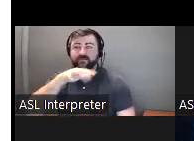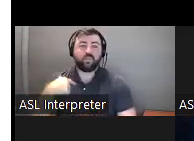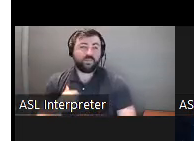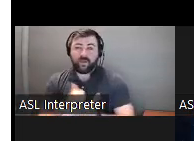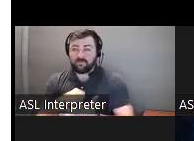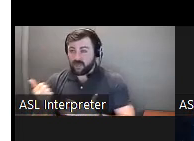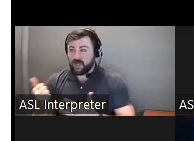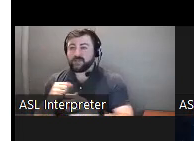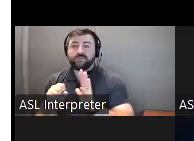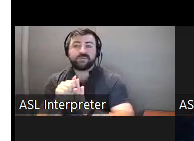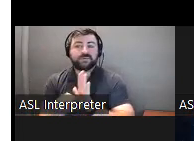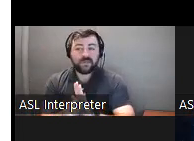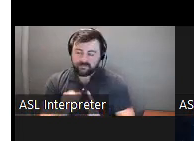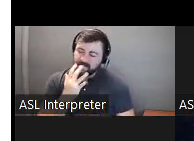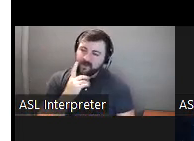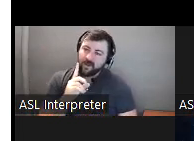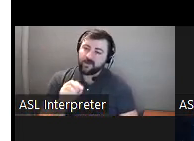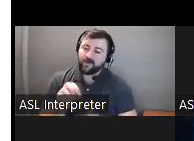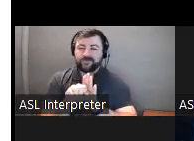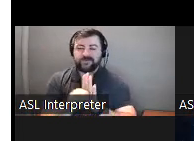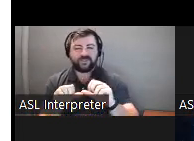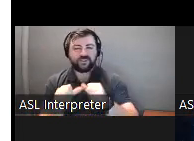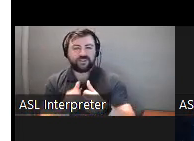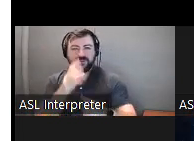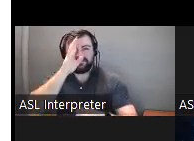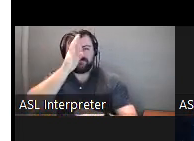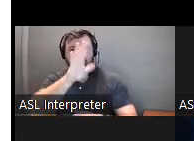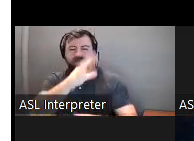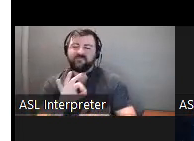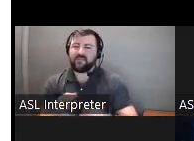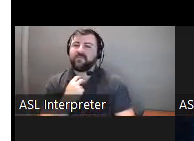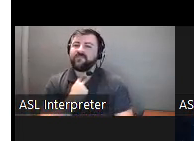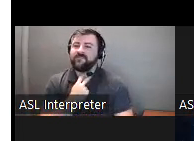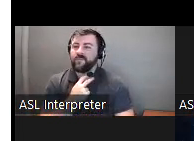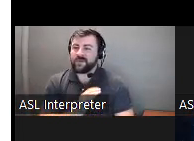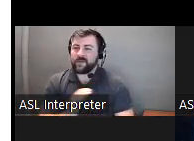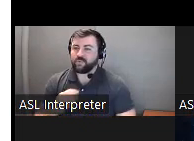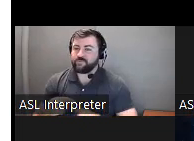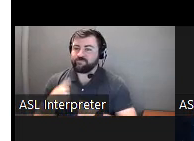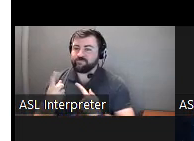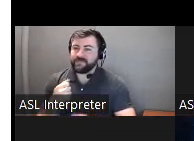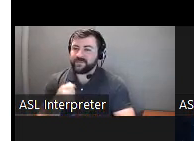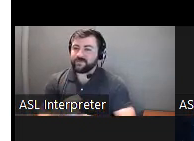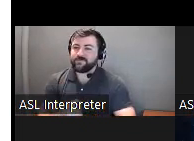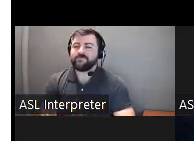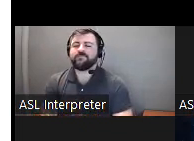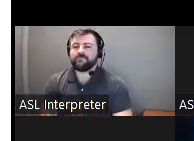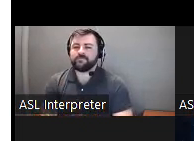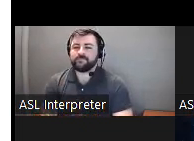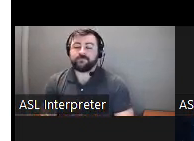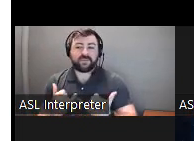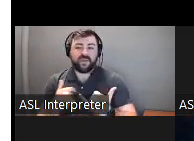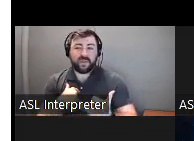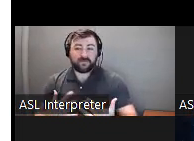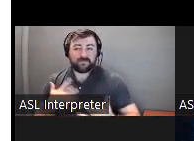states and Colorado state agencies create their family voice councils over the years. And I'm so excited now that with